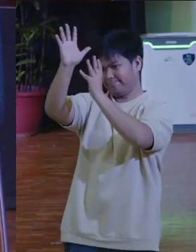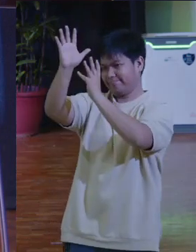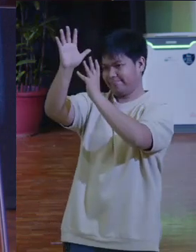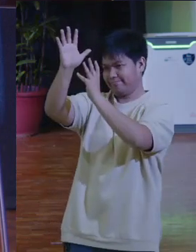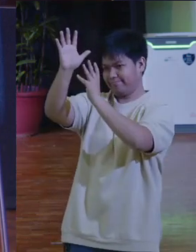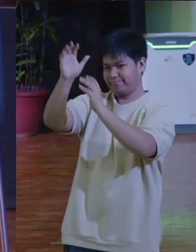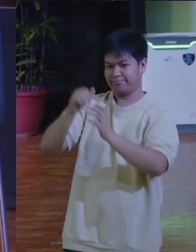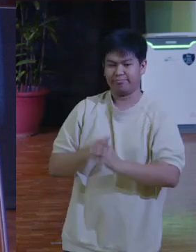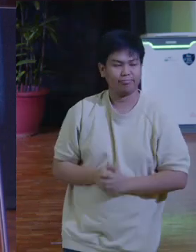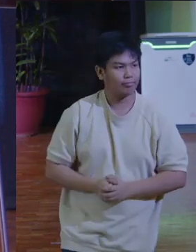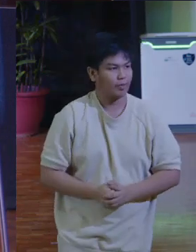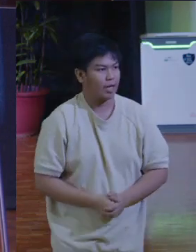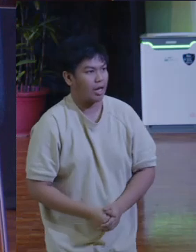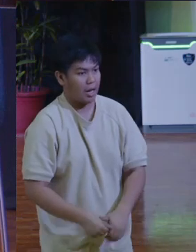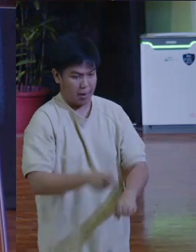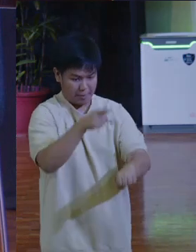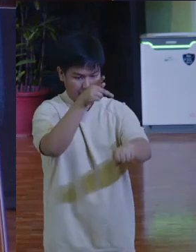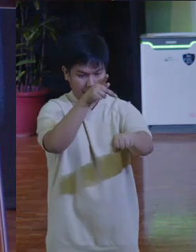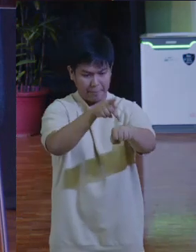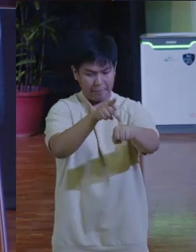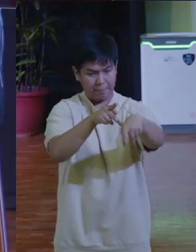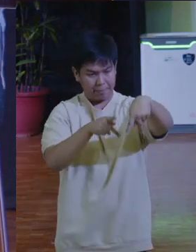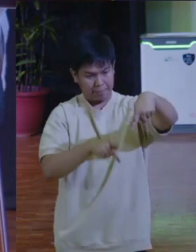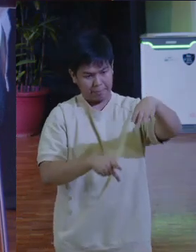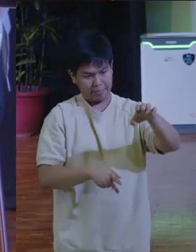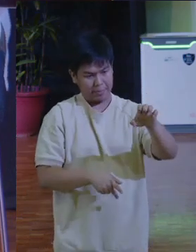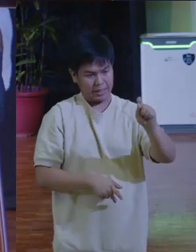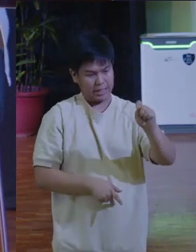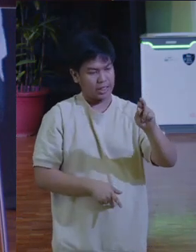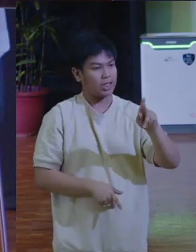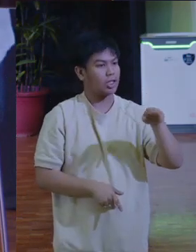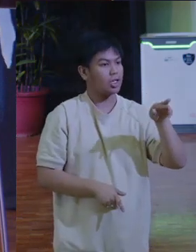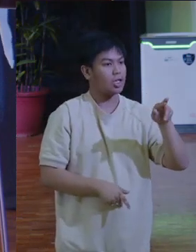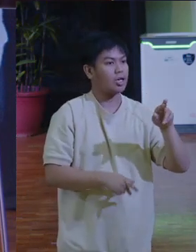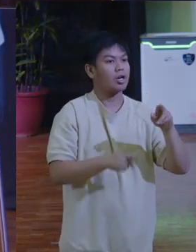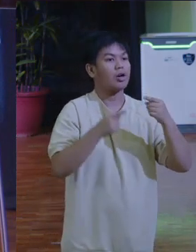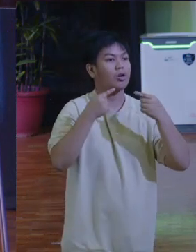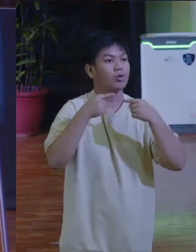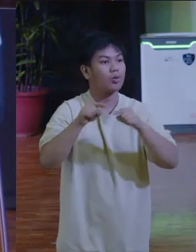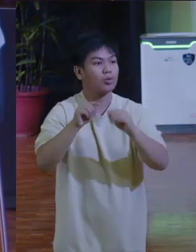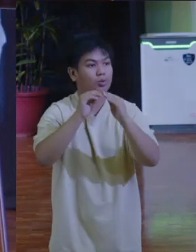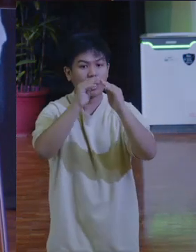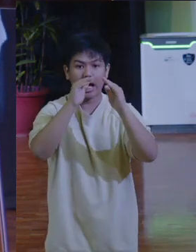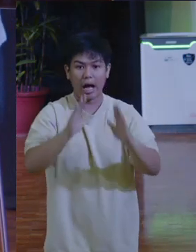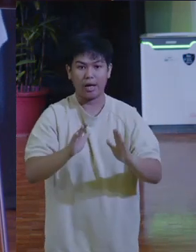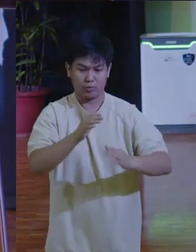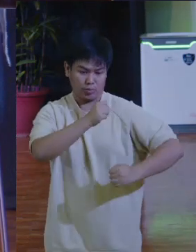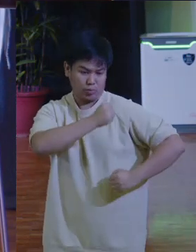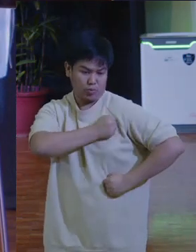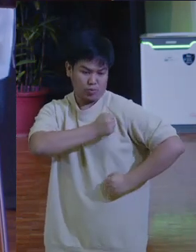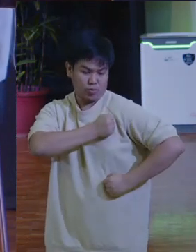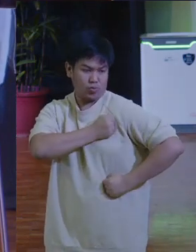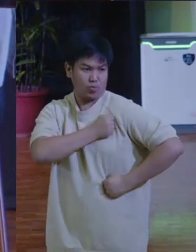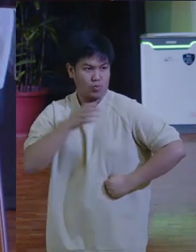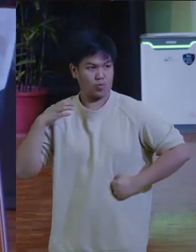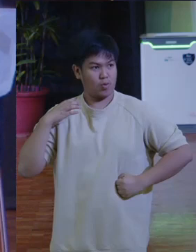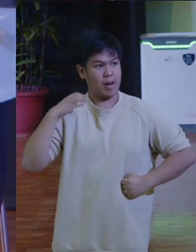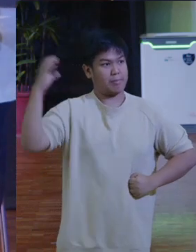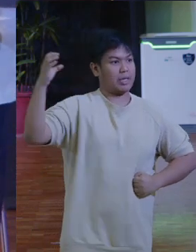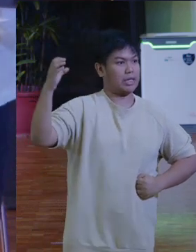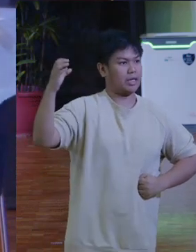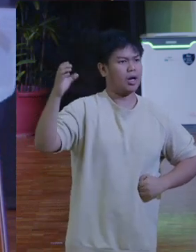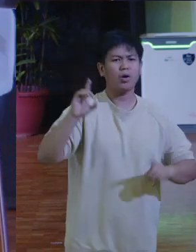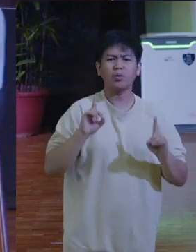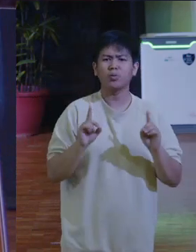po ay binahagi niya at pinahayag niya nung nagpunta siya po dun sa household ni Cornelius. Yung pong Roman